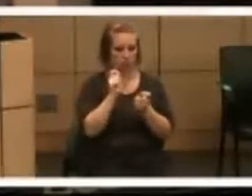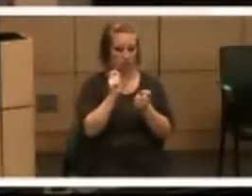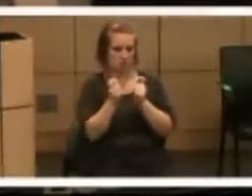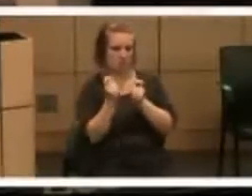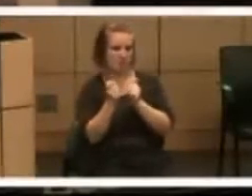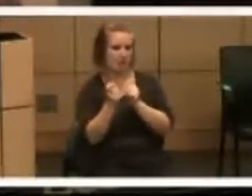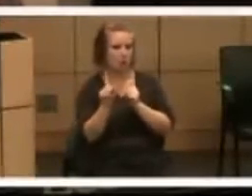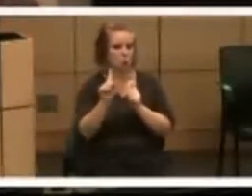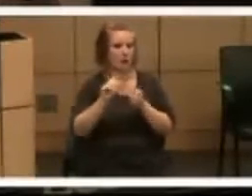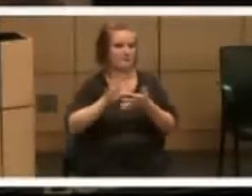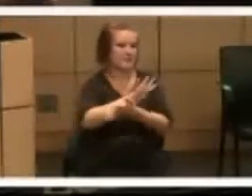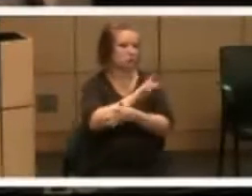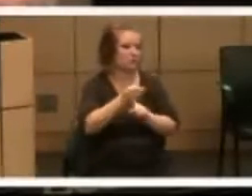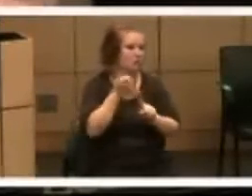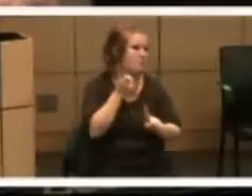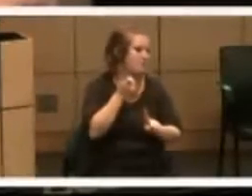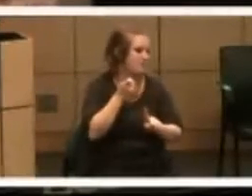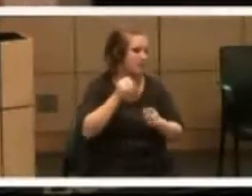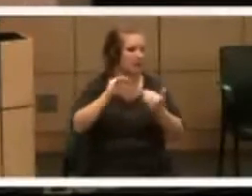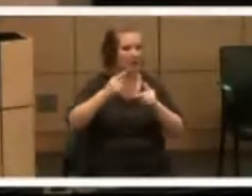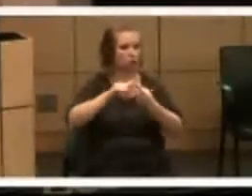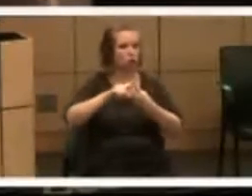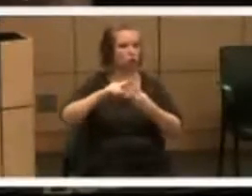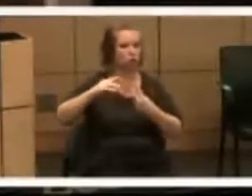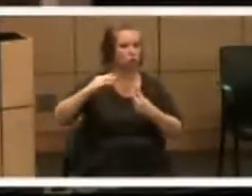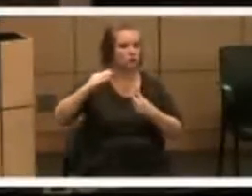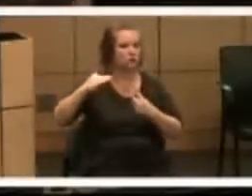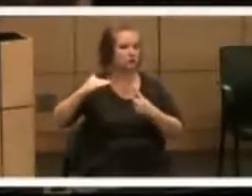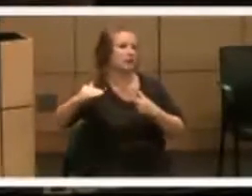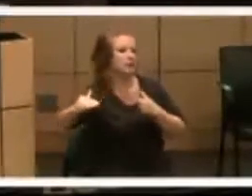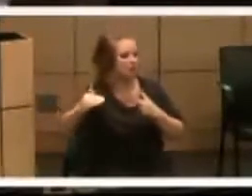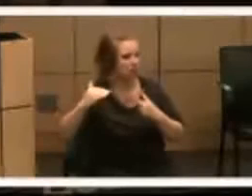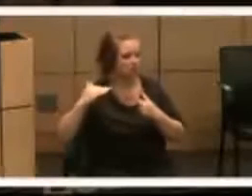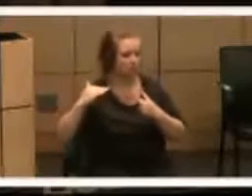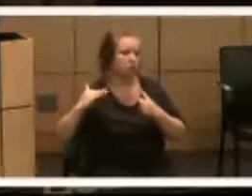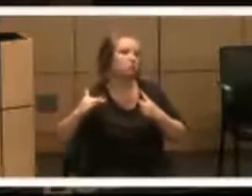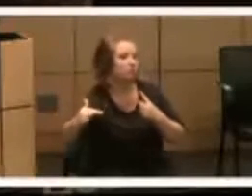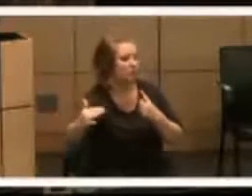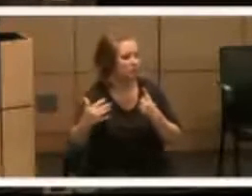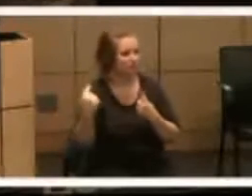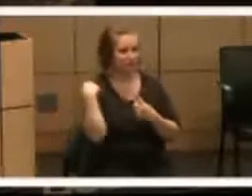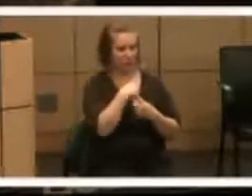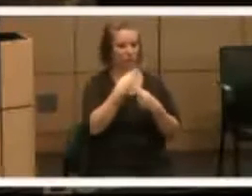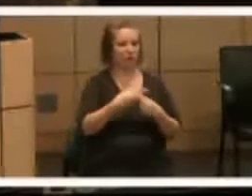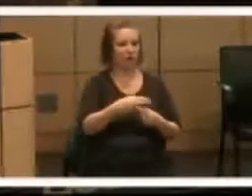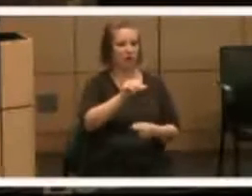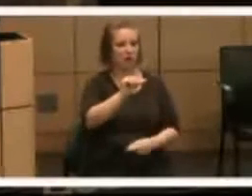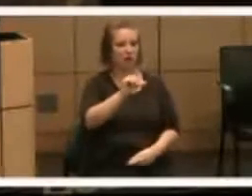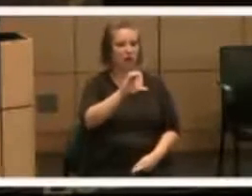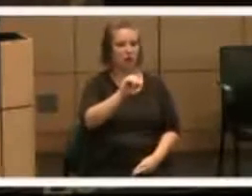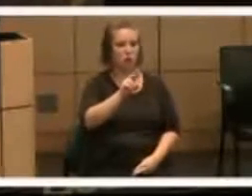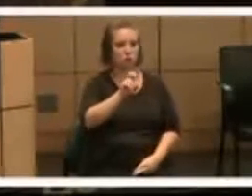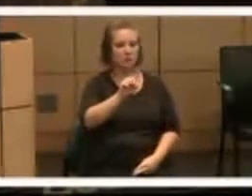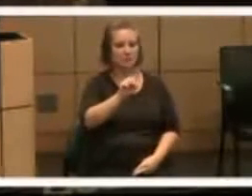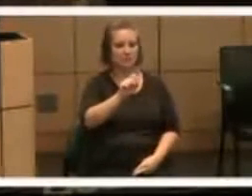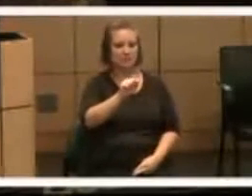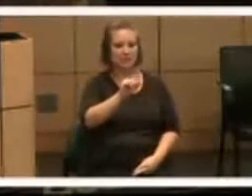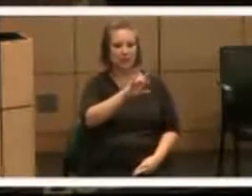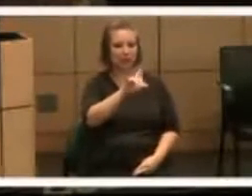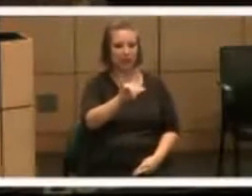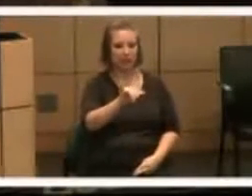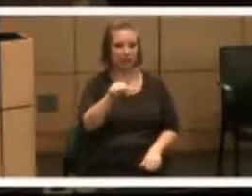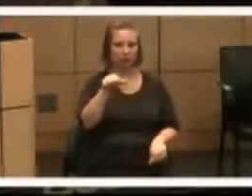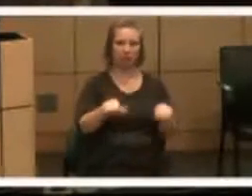the masker's coming from versus when it's steady. So there you have a situation that's sort of what we call acoustically uncertain, which we do know is